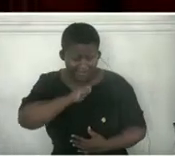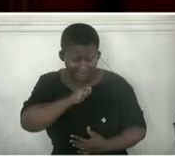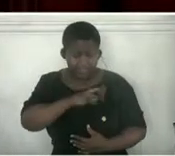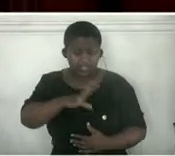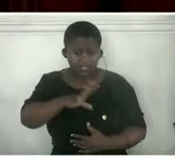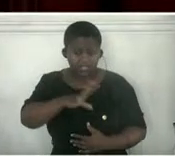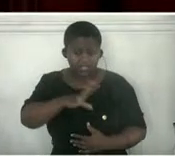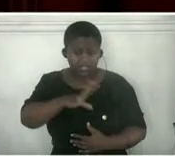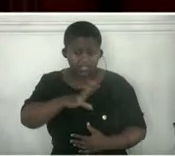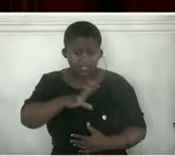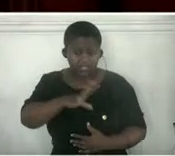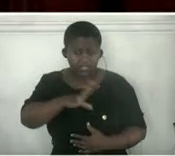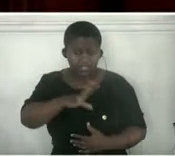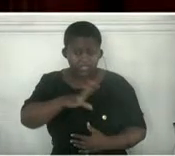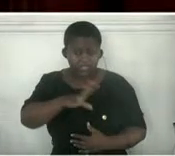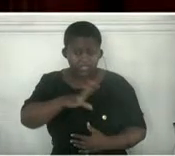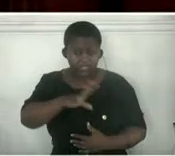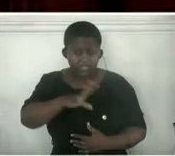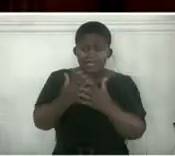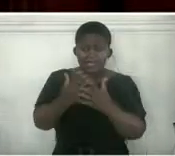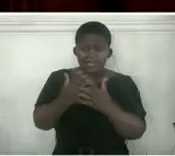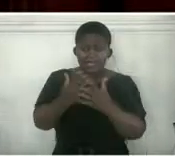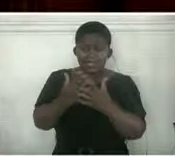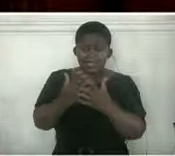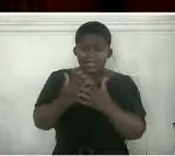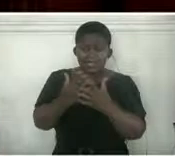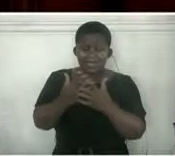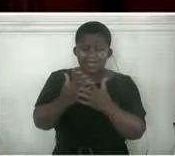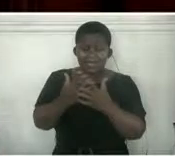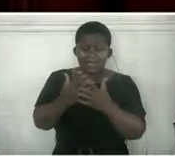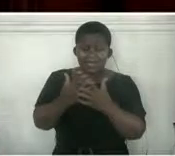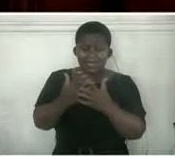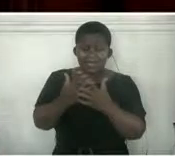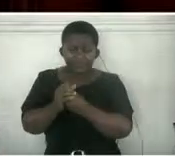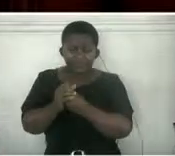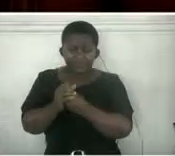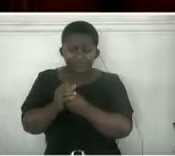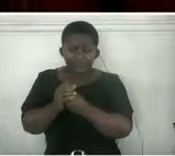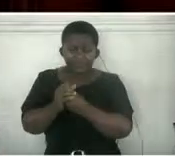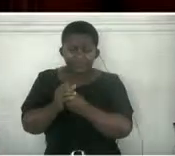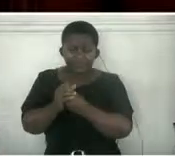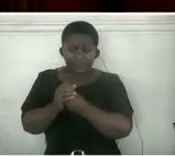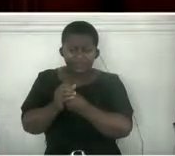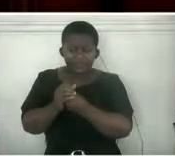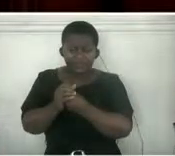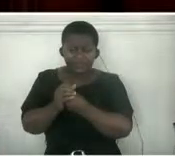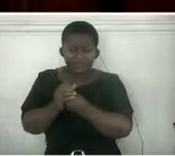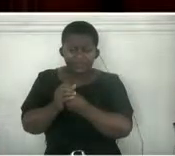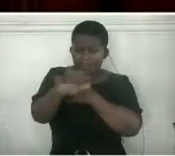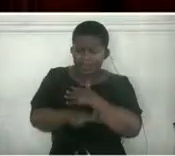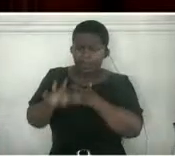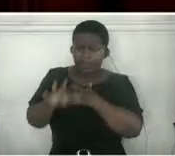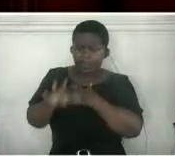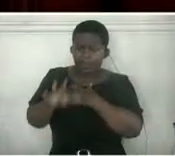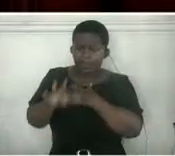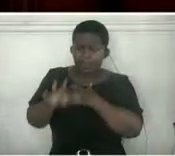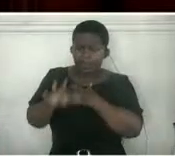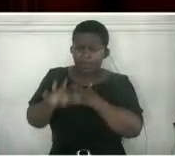Sazi ukuthi singaphilisana ndawonye, even emndenini naseyindaweni esihlala